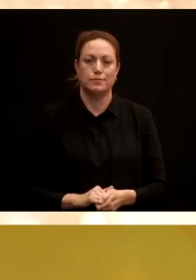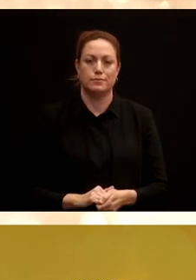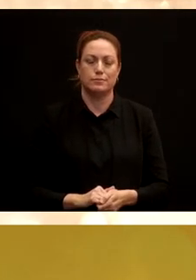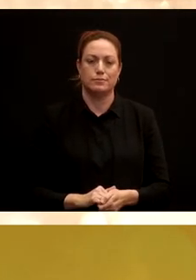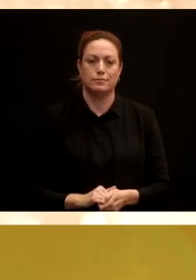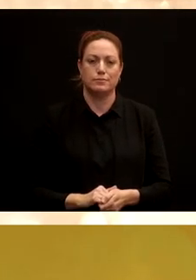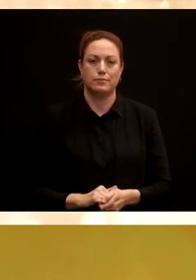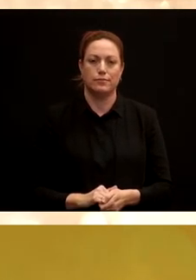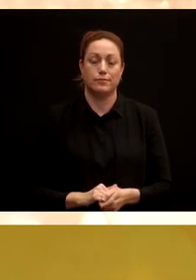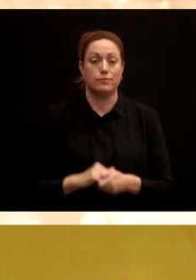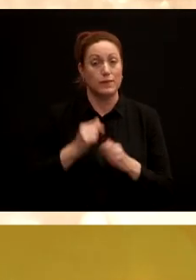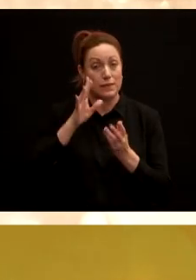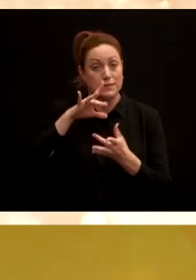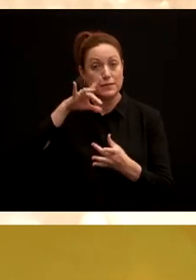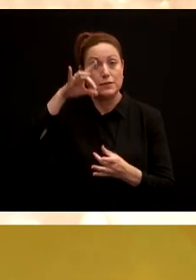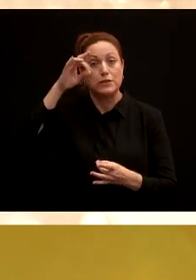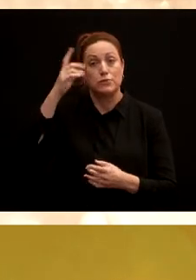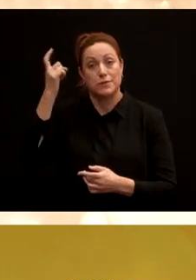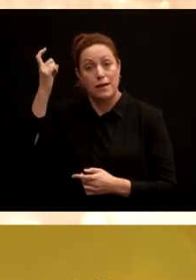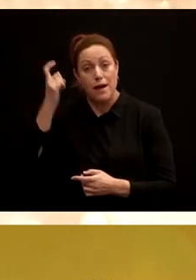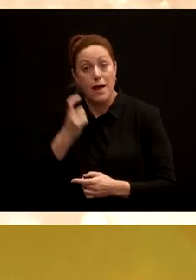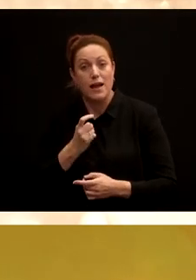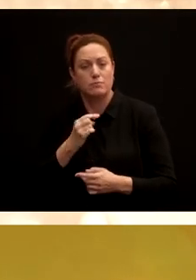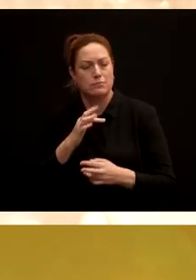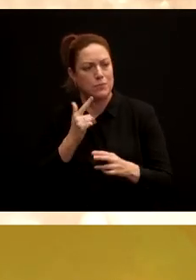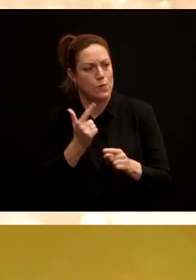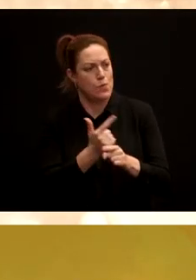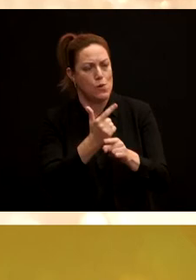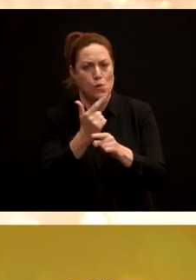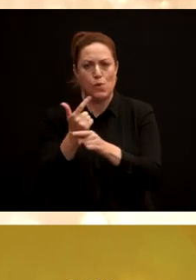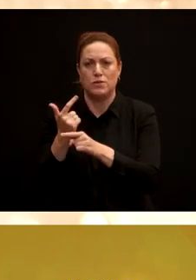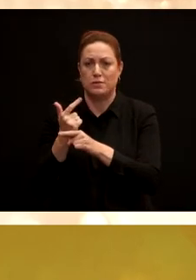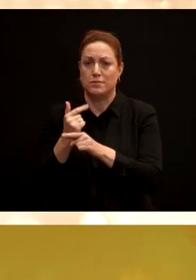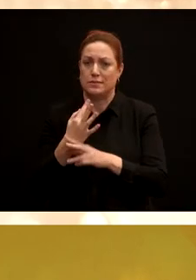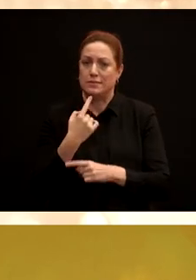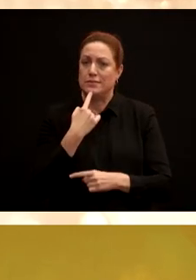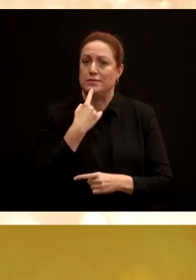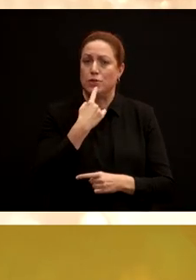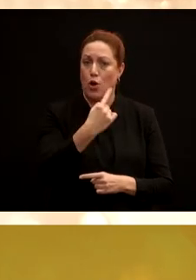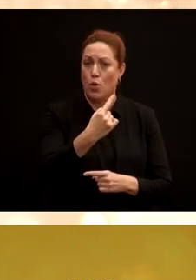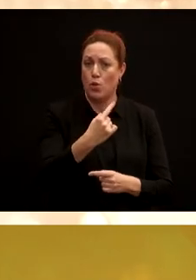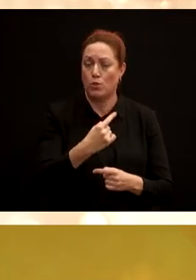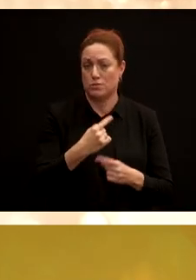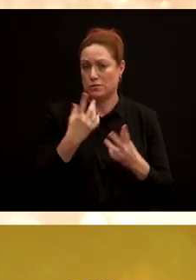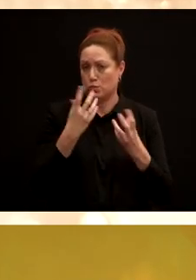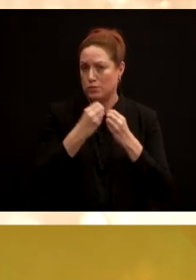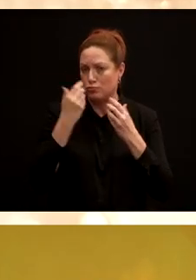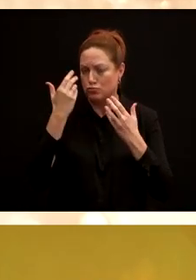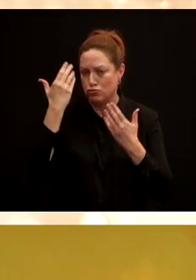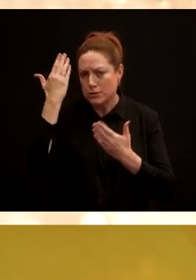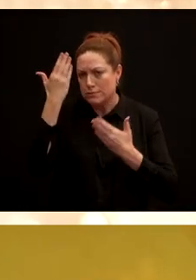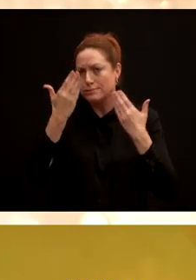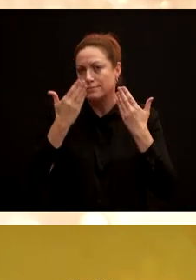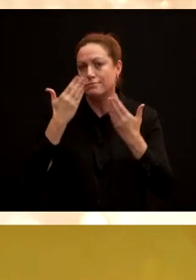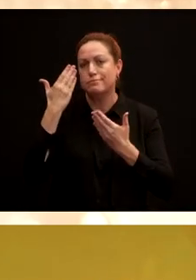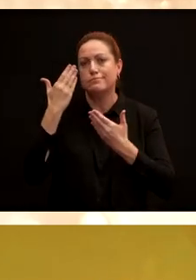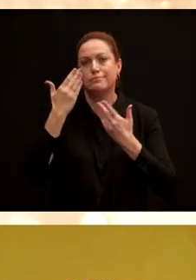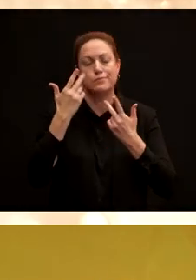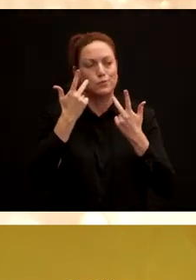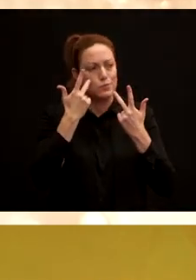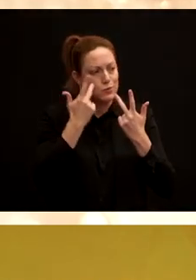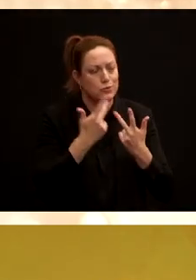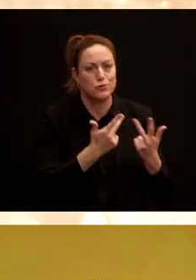The Spirit came as your word foretold, with dreams and